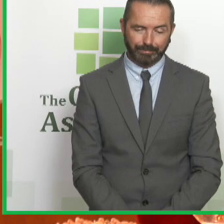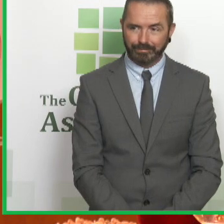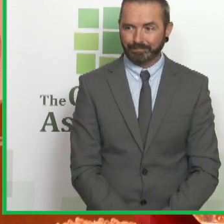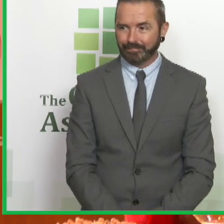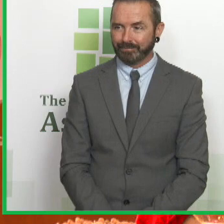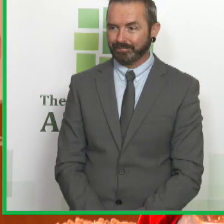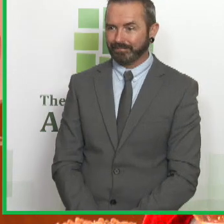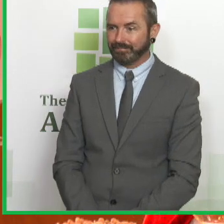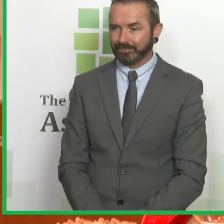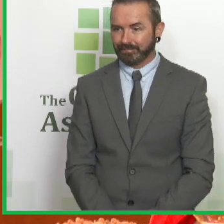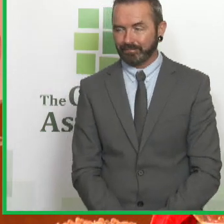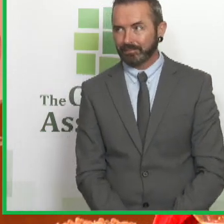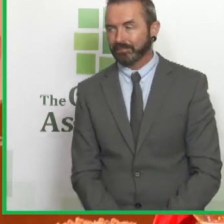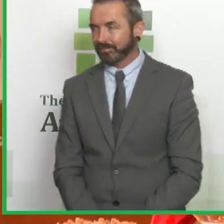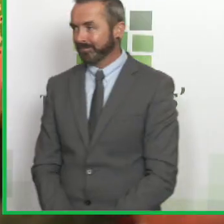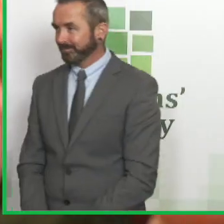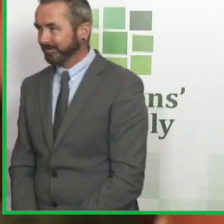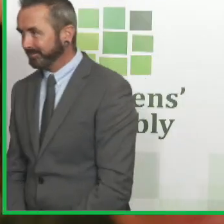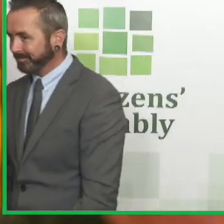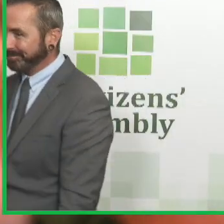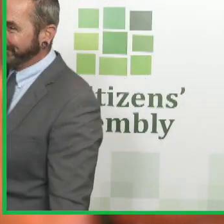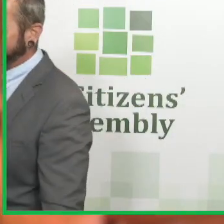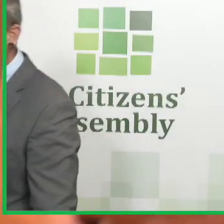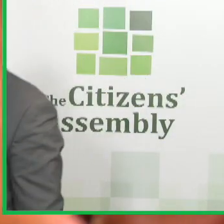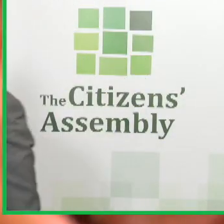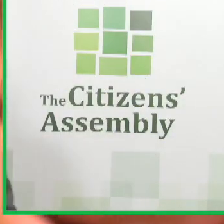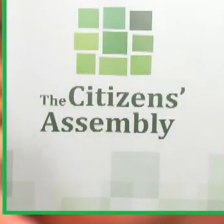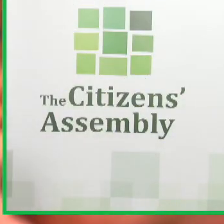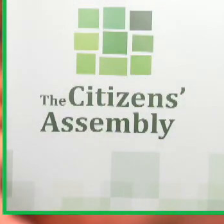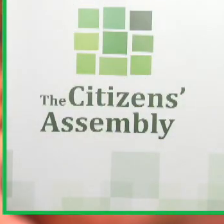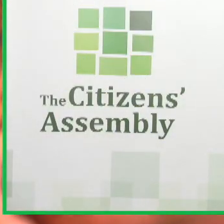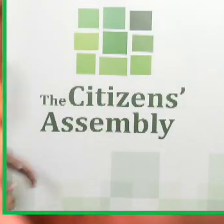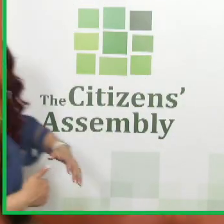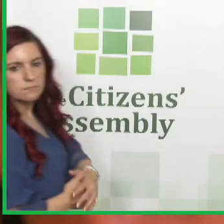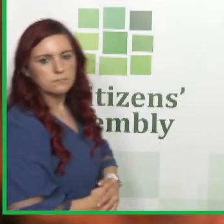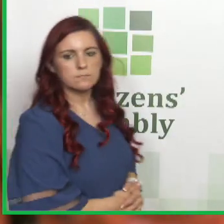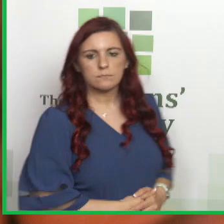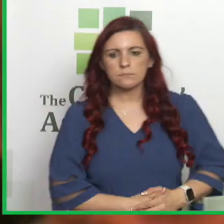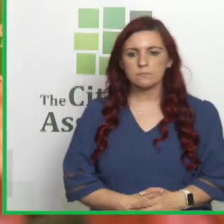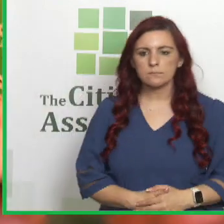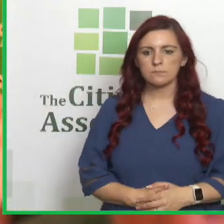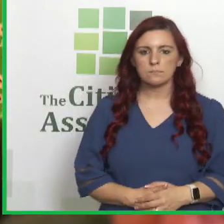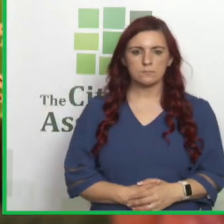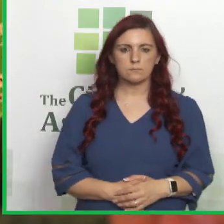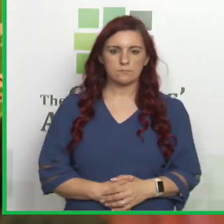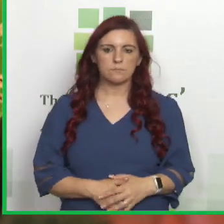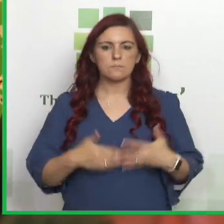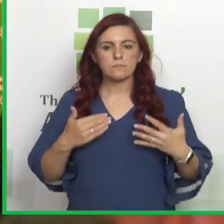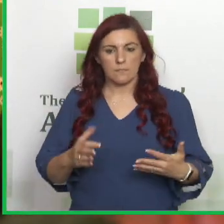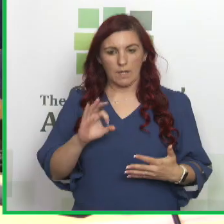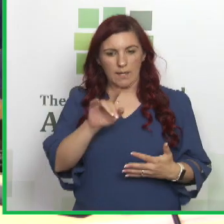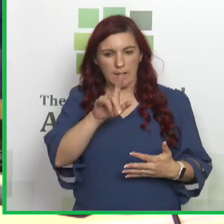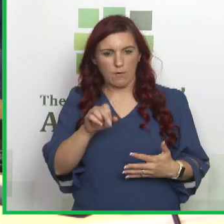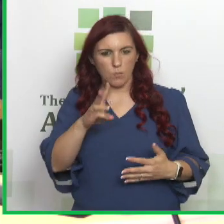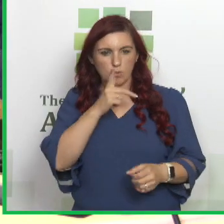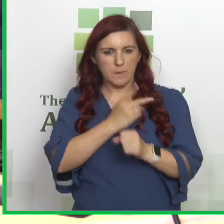Okay, and again, similar team, Gary O'Hare has joined us, and Gary's going to share real insight into his personal lived experience. And